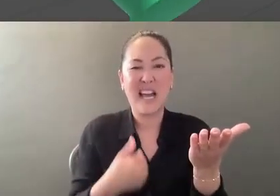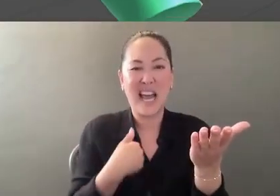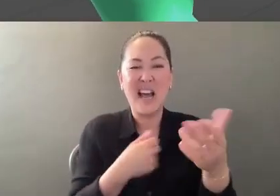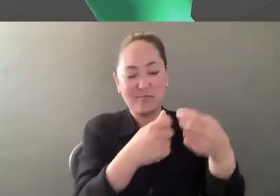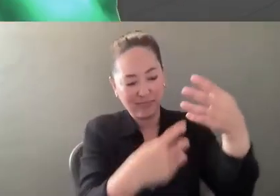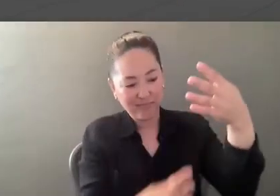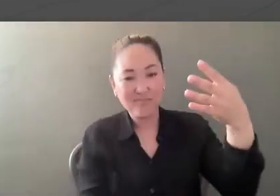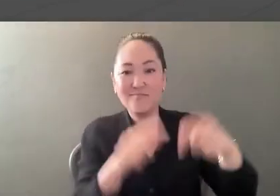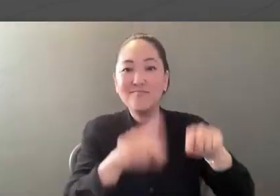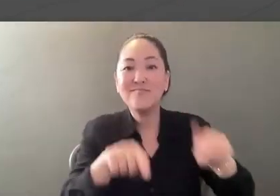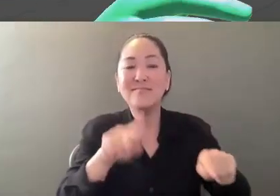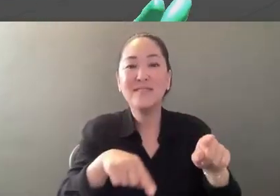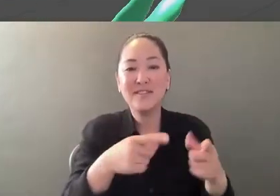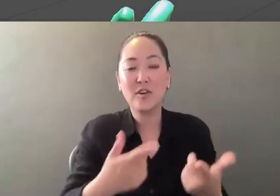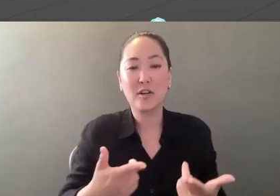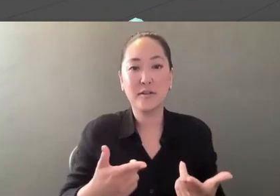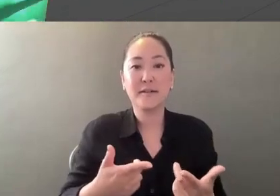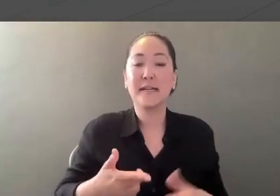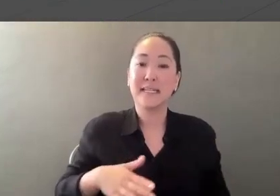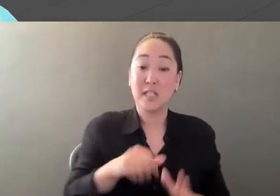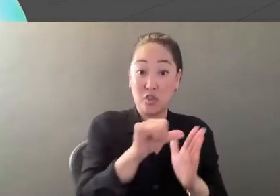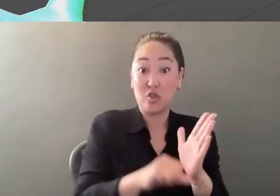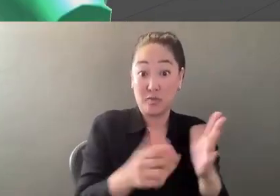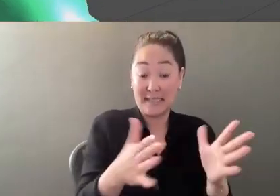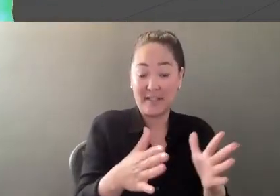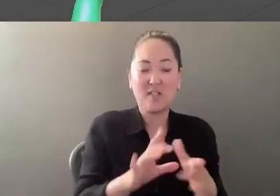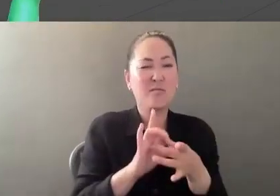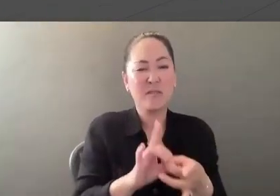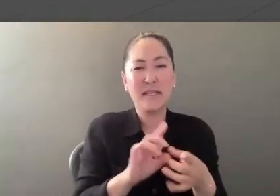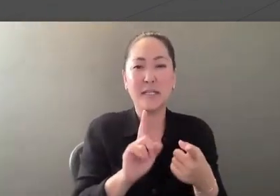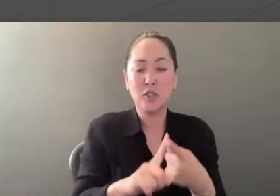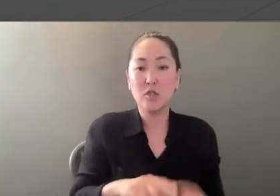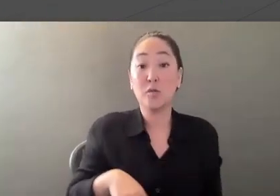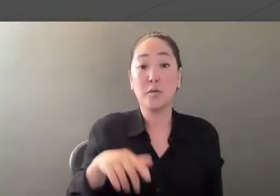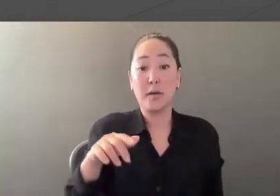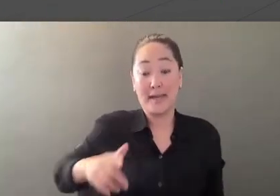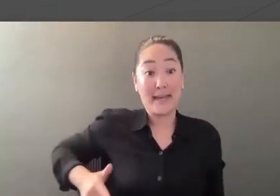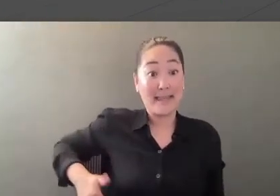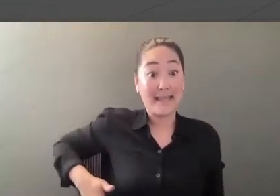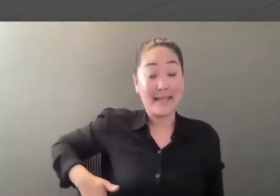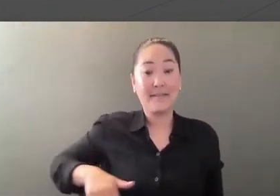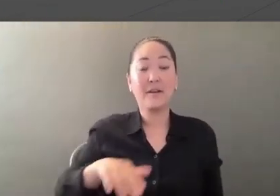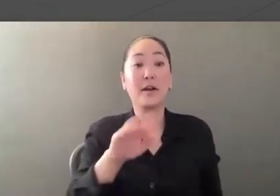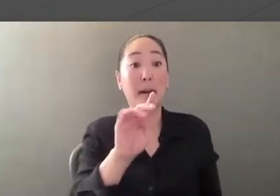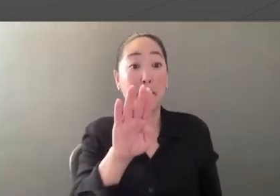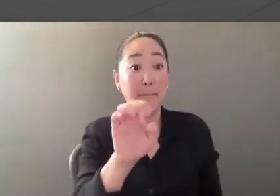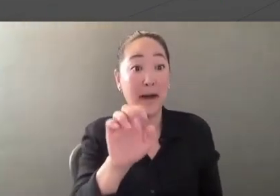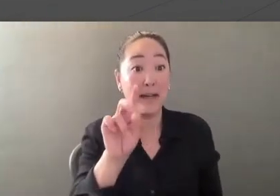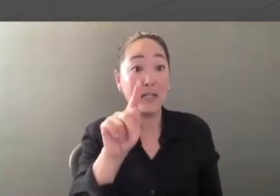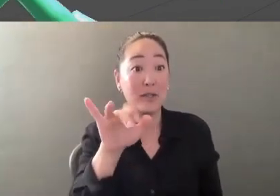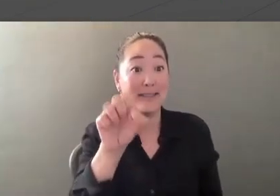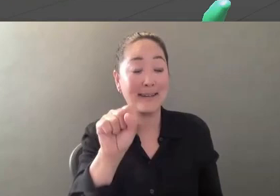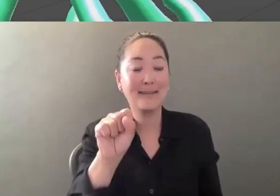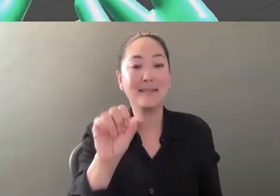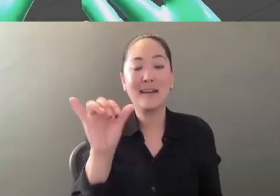surgical procedures that are done at Toronto General, mostly on the liver, the bile ducts, and the pancreas, but also on transplant. And what makes